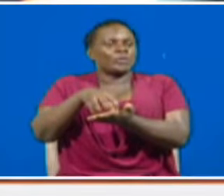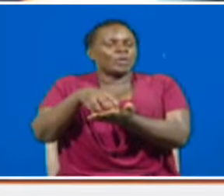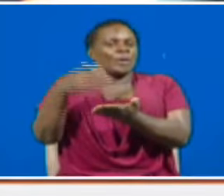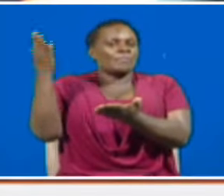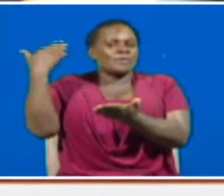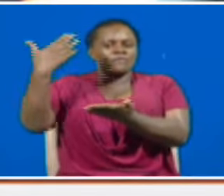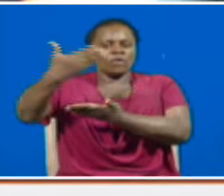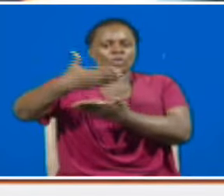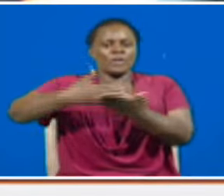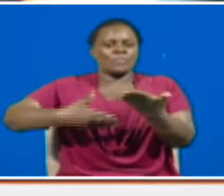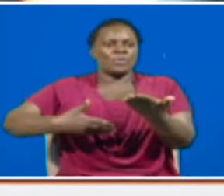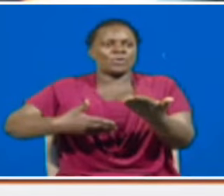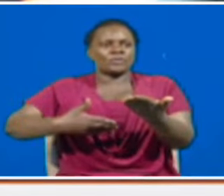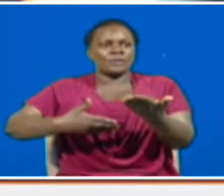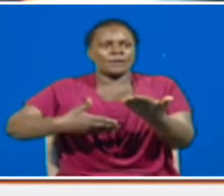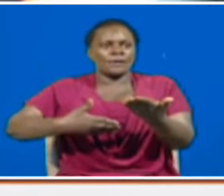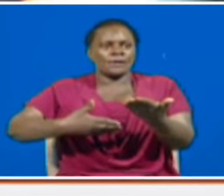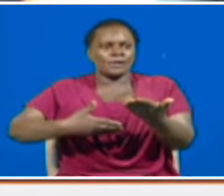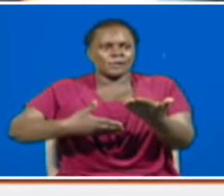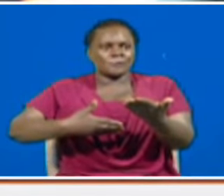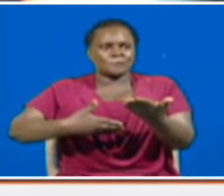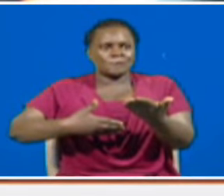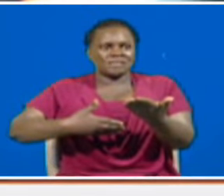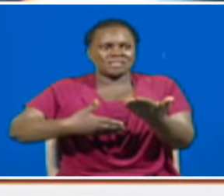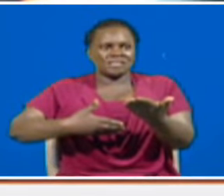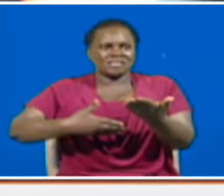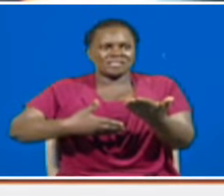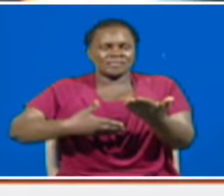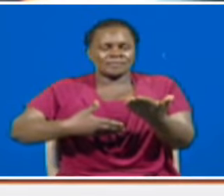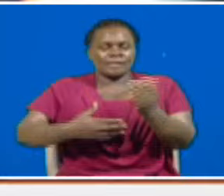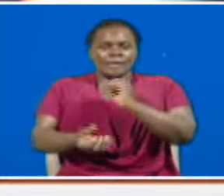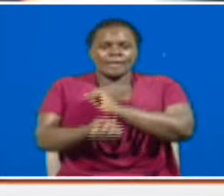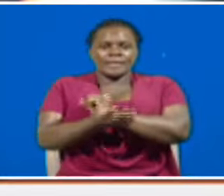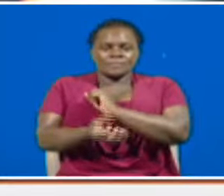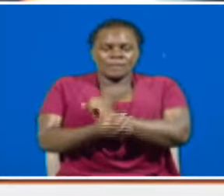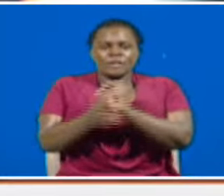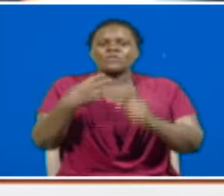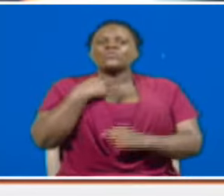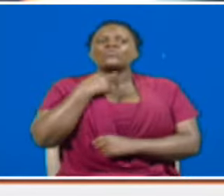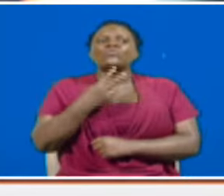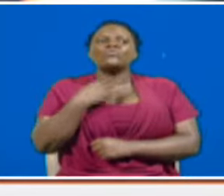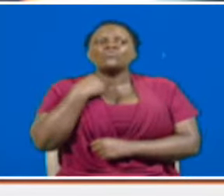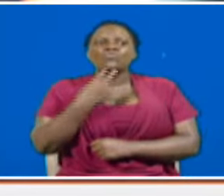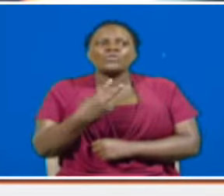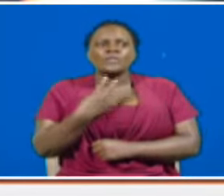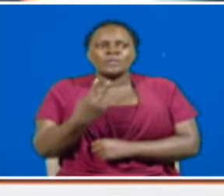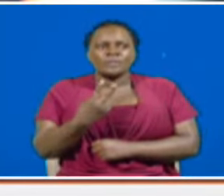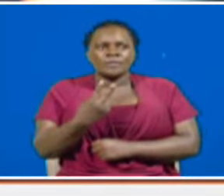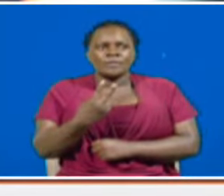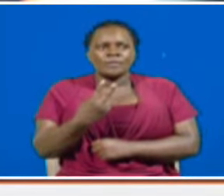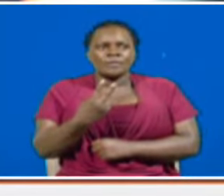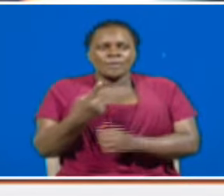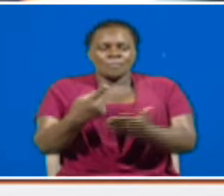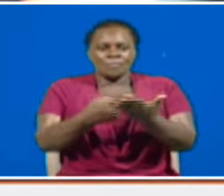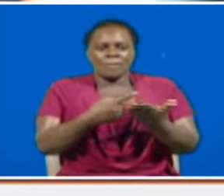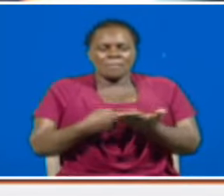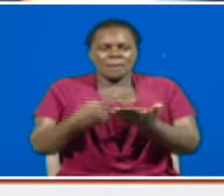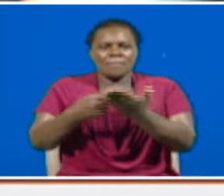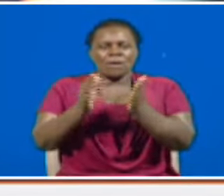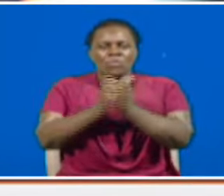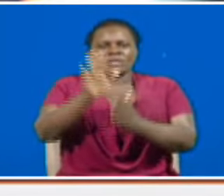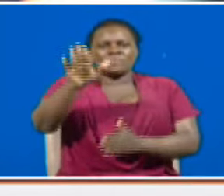report by a reporter, she detailed that the unions have been called for deliberations by the National